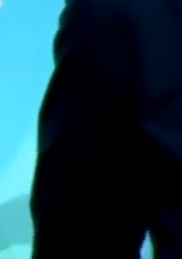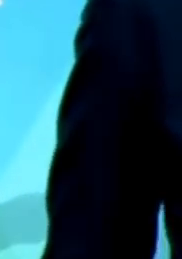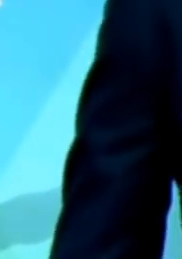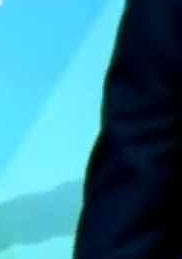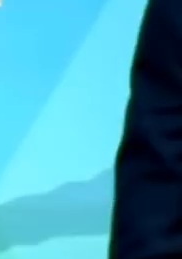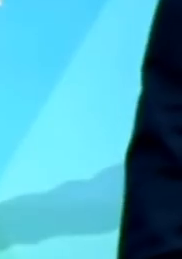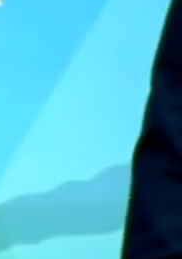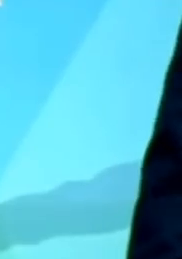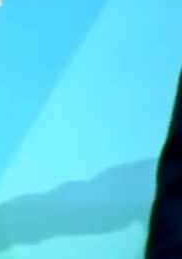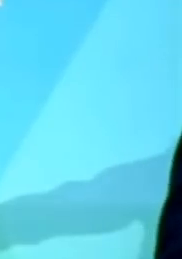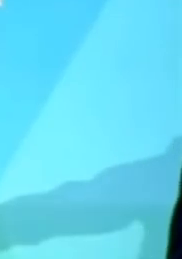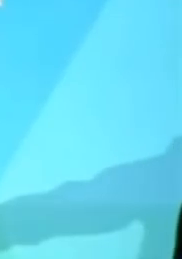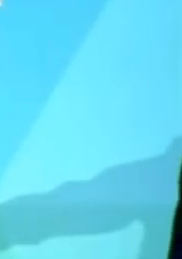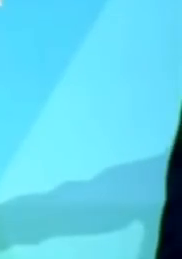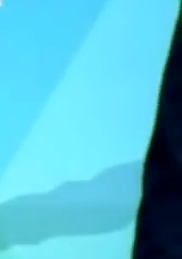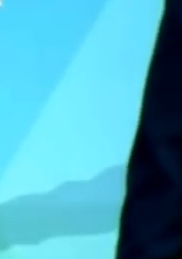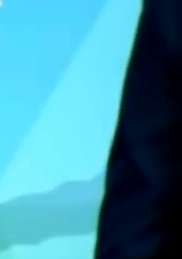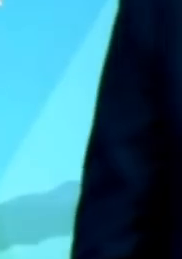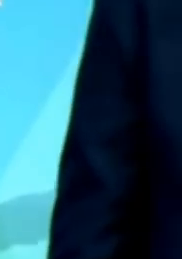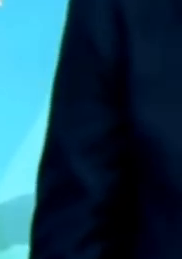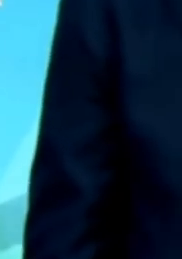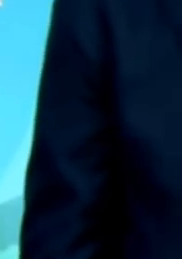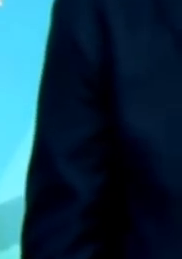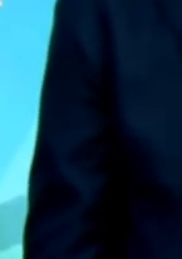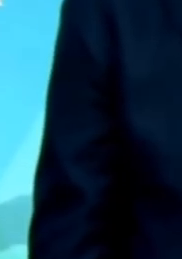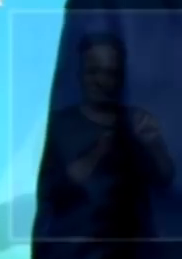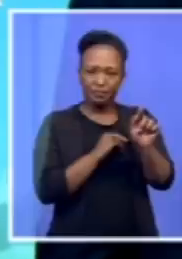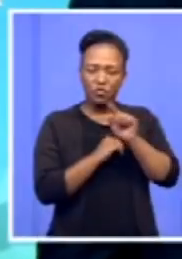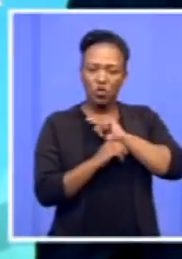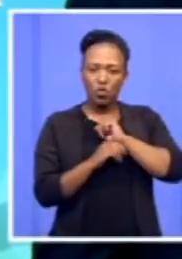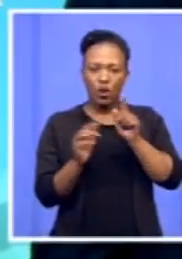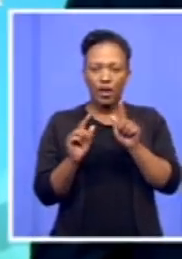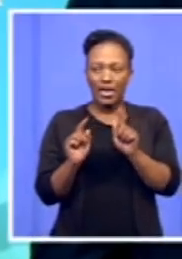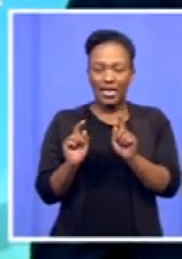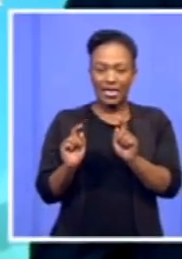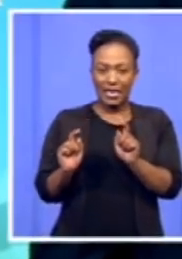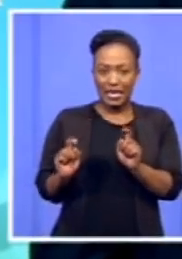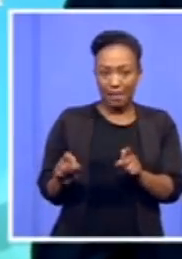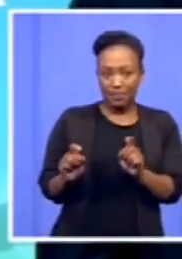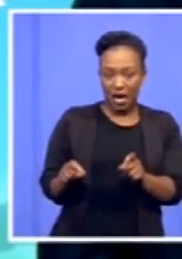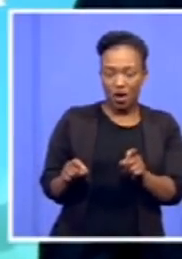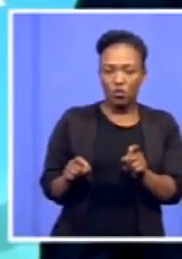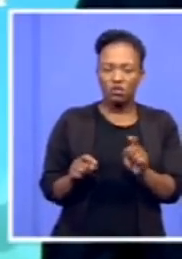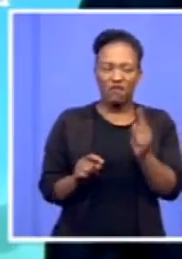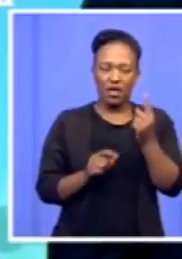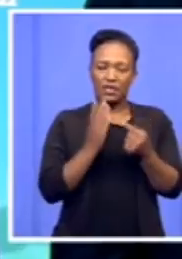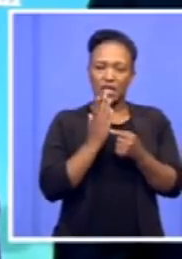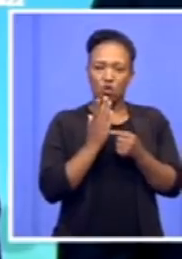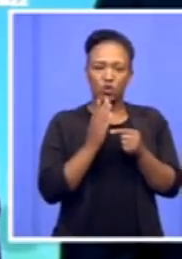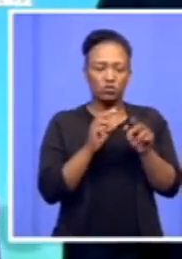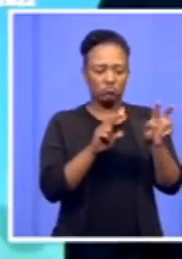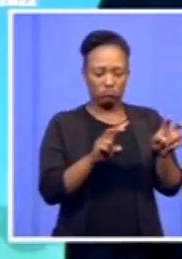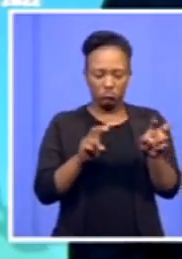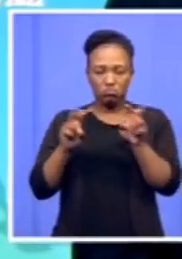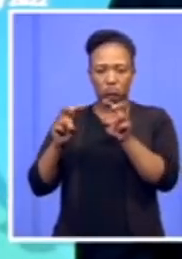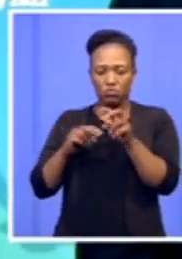Africa, because Cape Town has the first technology transfer hub. So, Brother Cyril, thank you very much